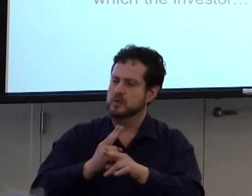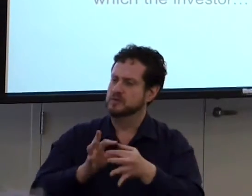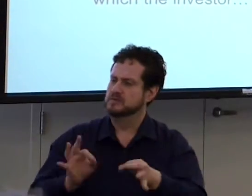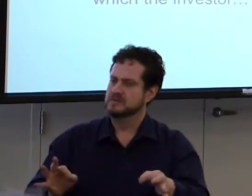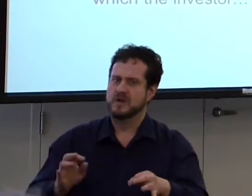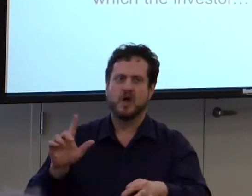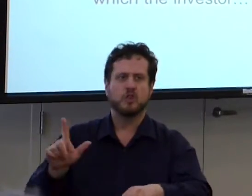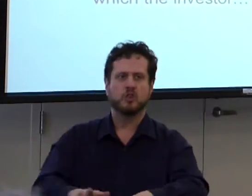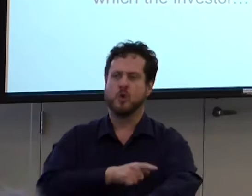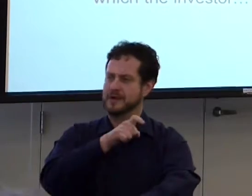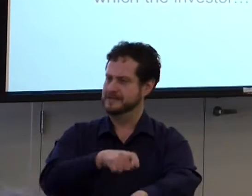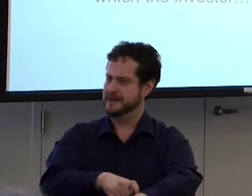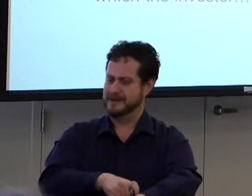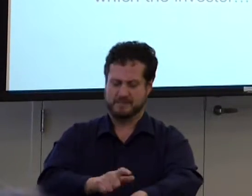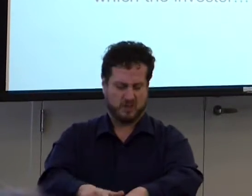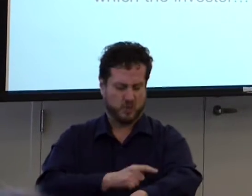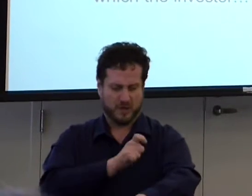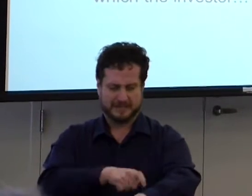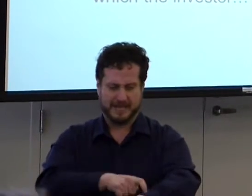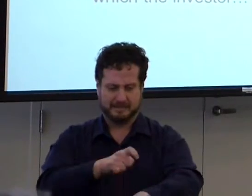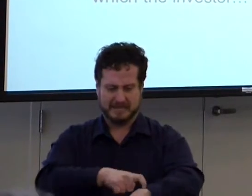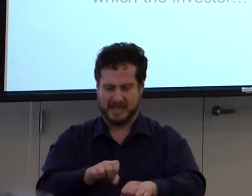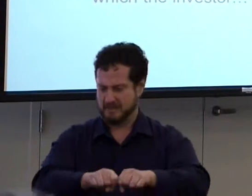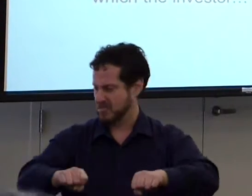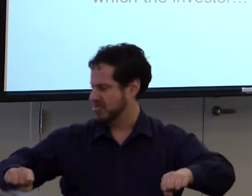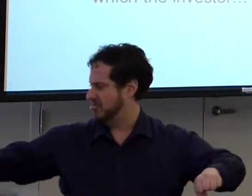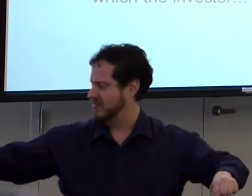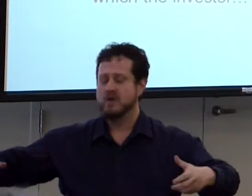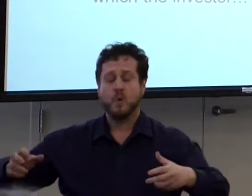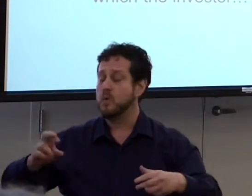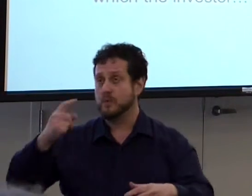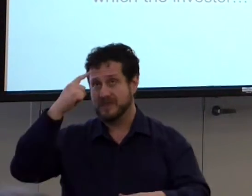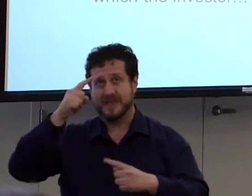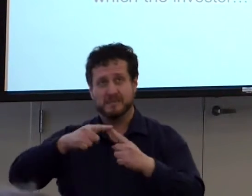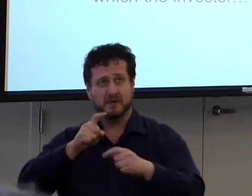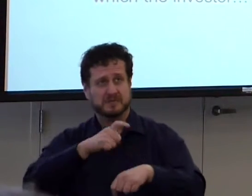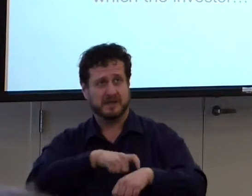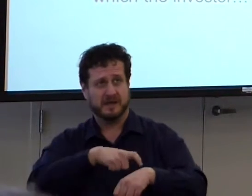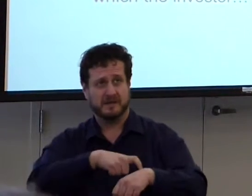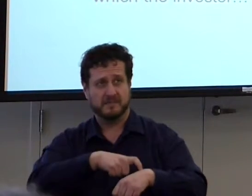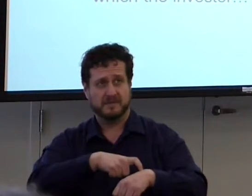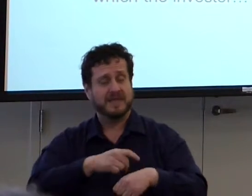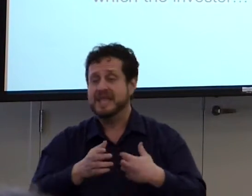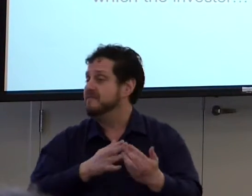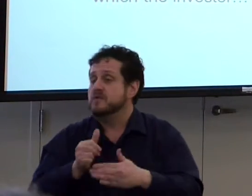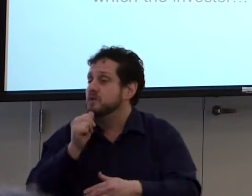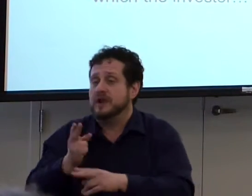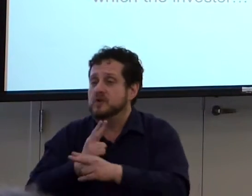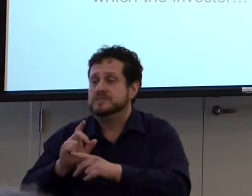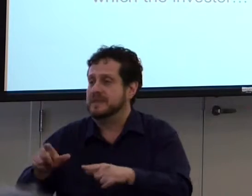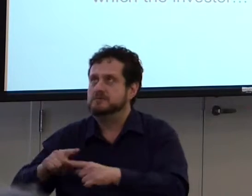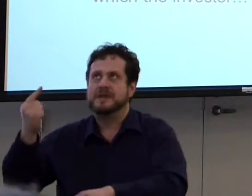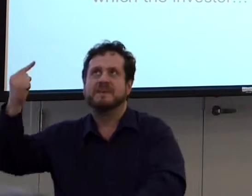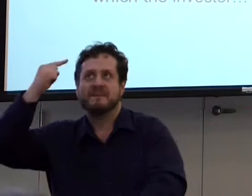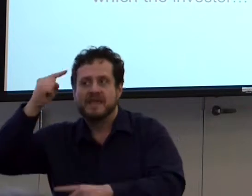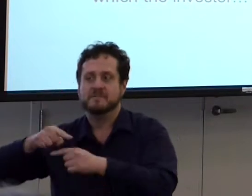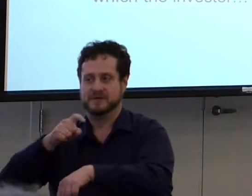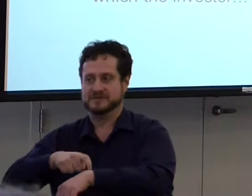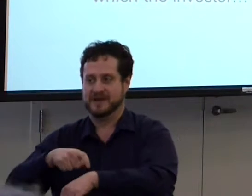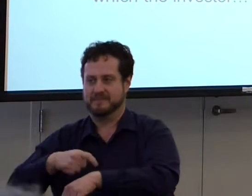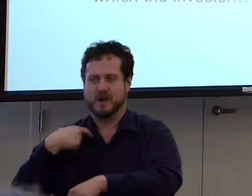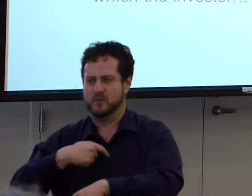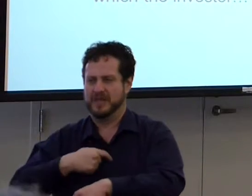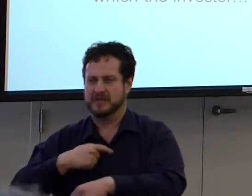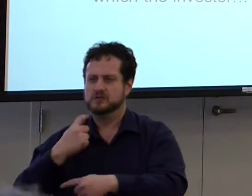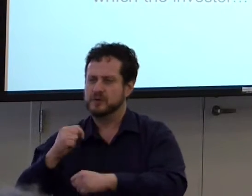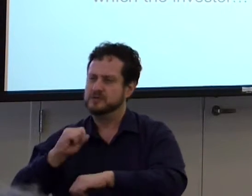we think about entities like time, even when we're not using language? This is an empirical question.